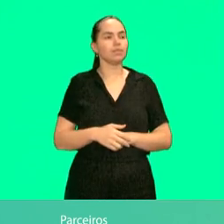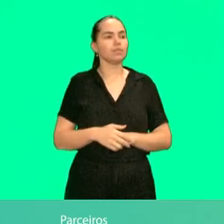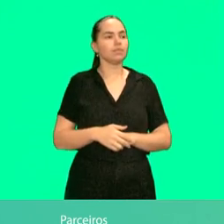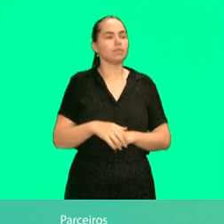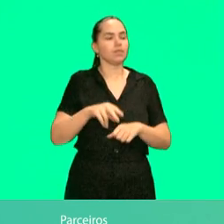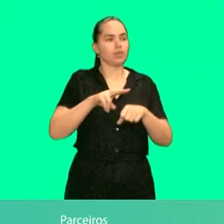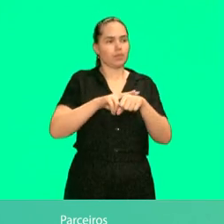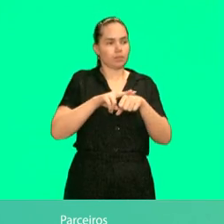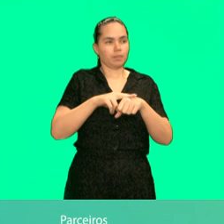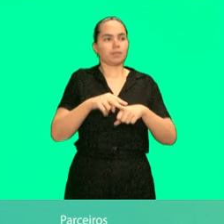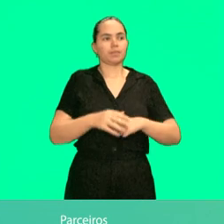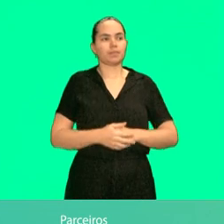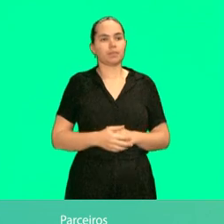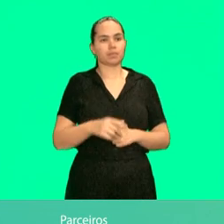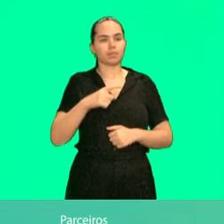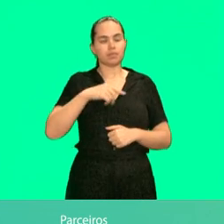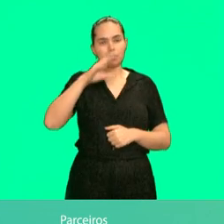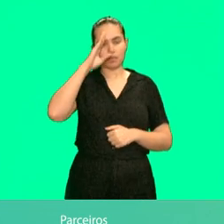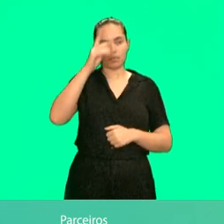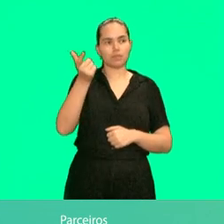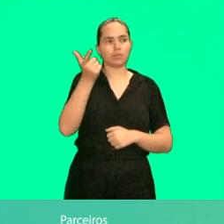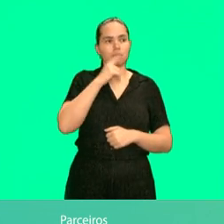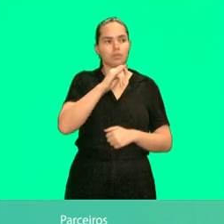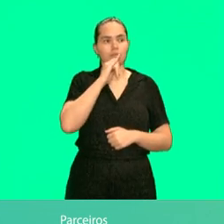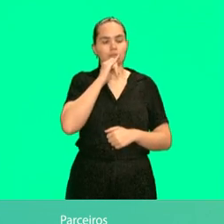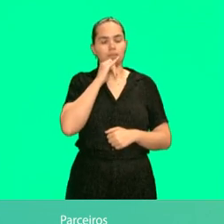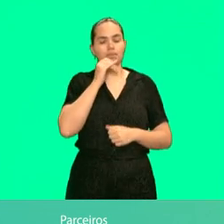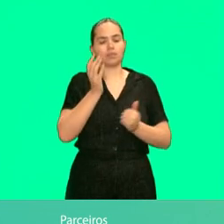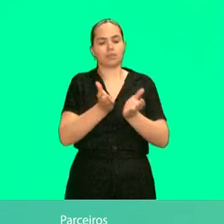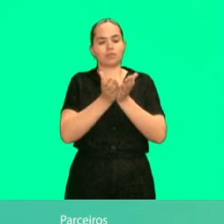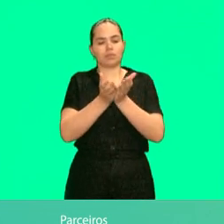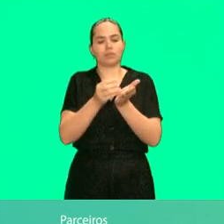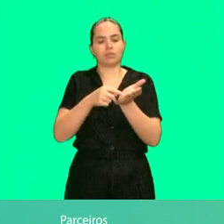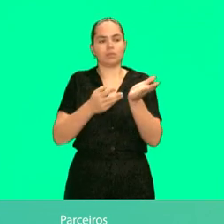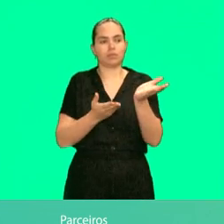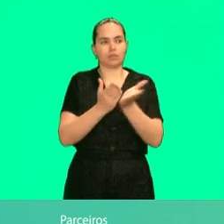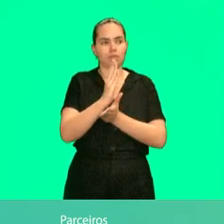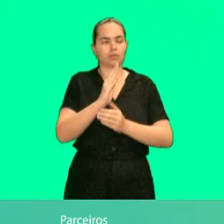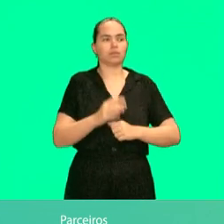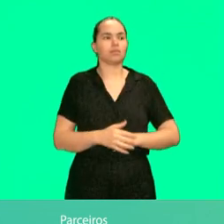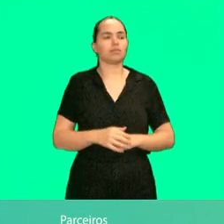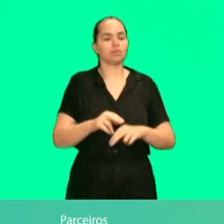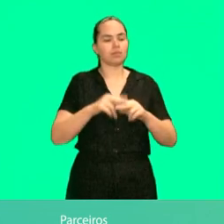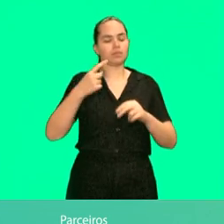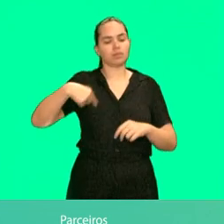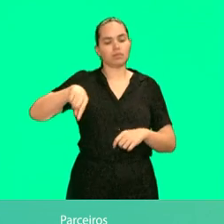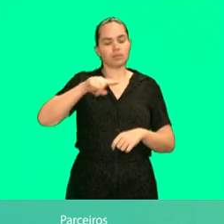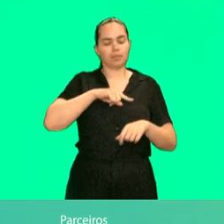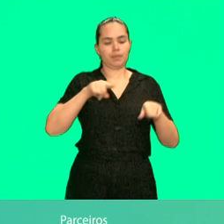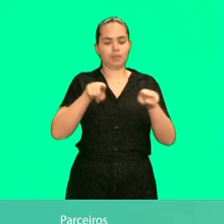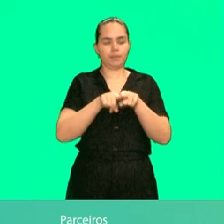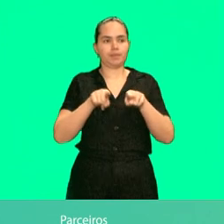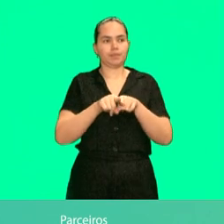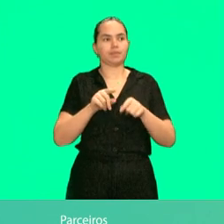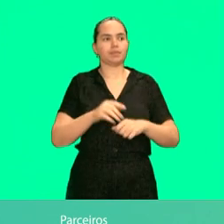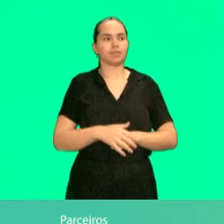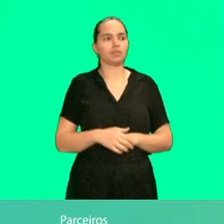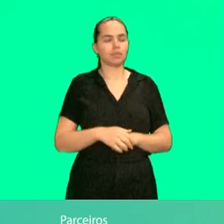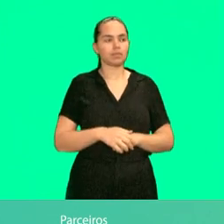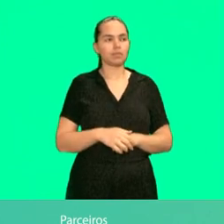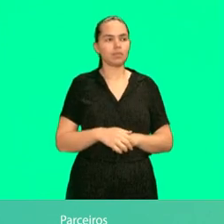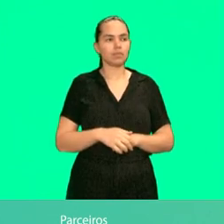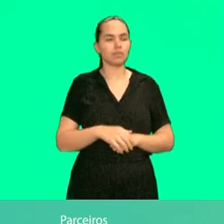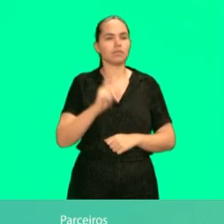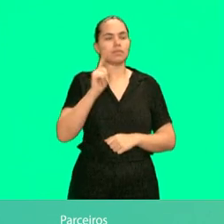ammonia, renewable ammonia, green ammonia to serve the navigation market. And we have the Global Carbon Alliance, that